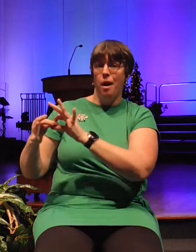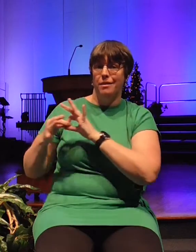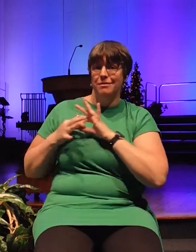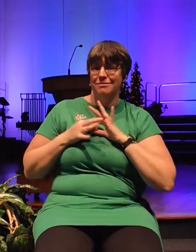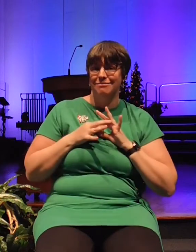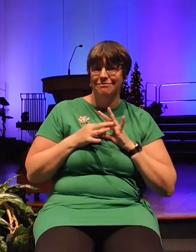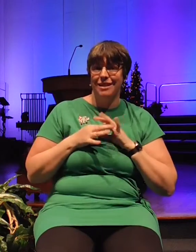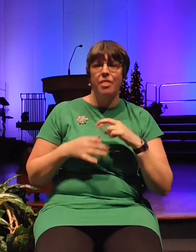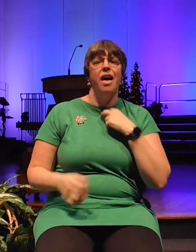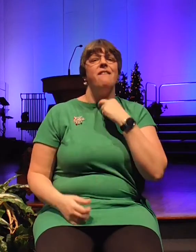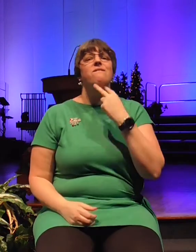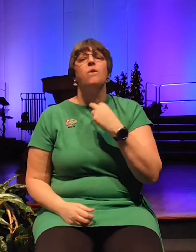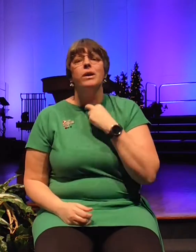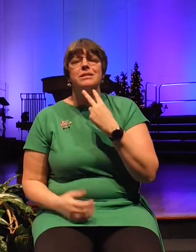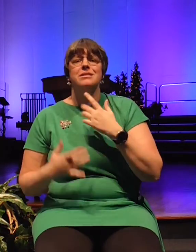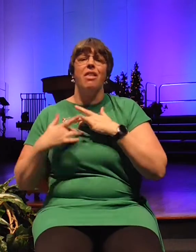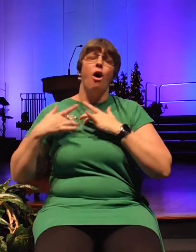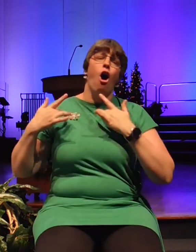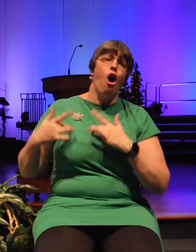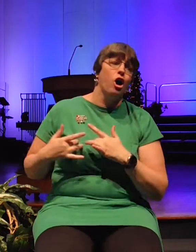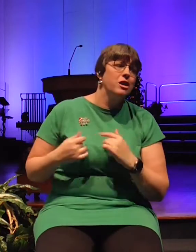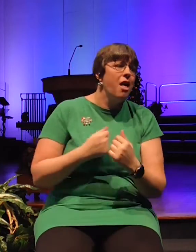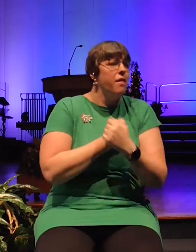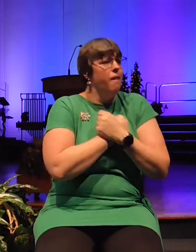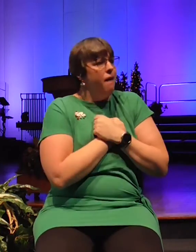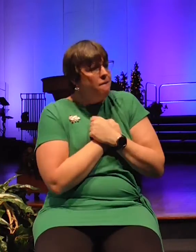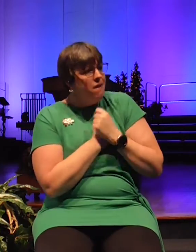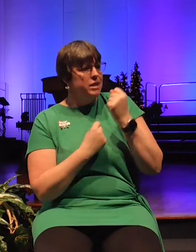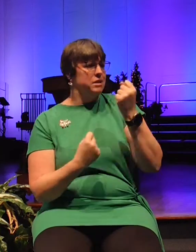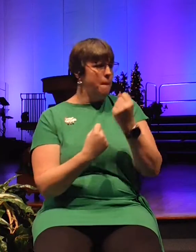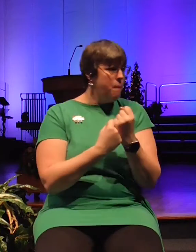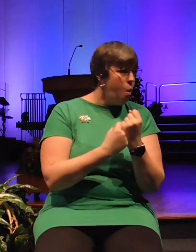the voices, the hearts, the love, the